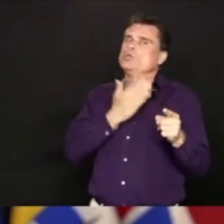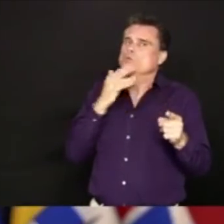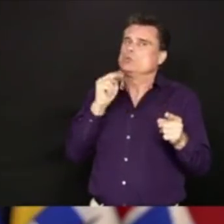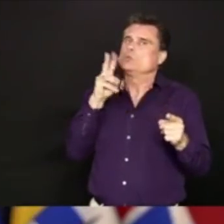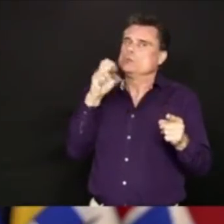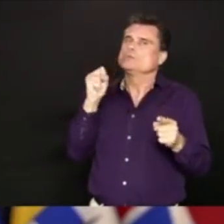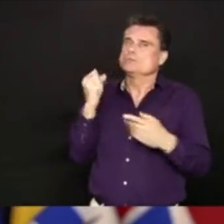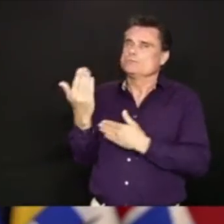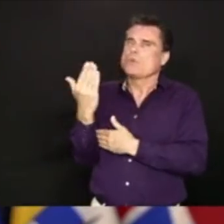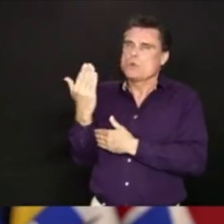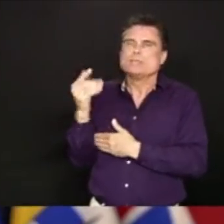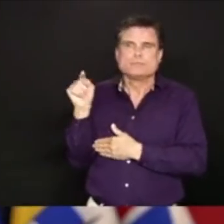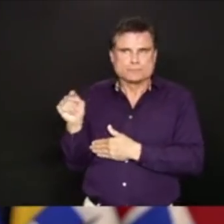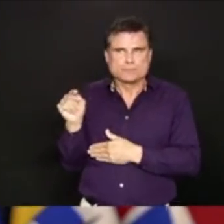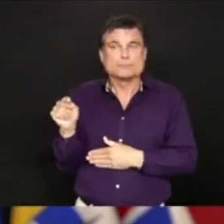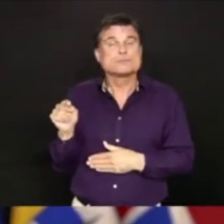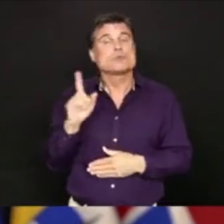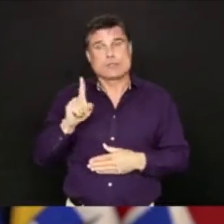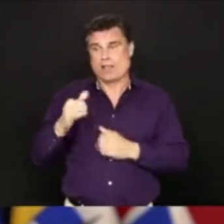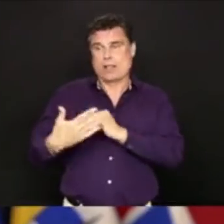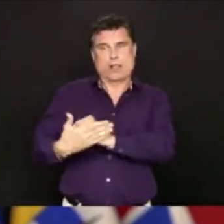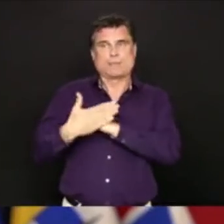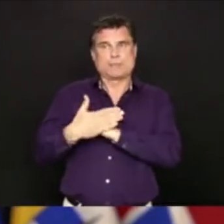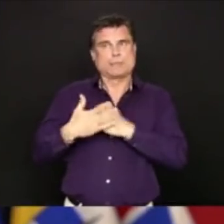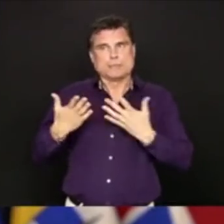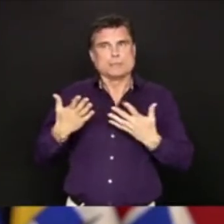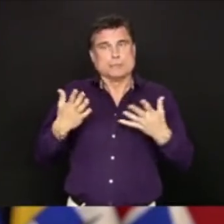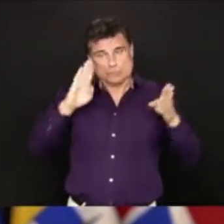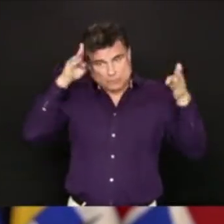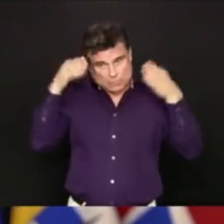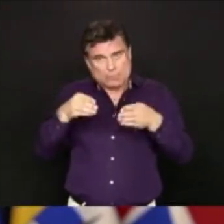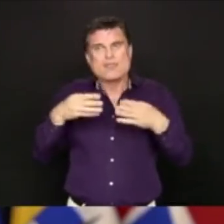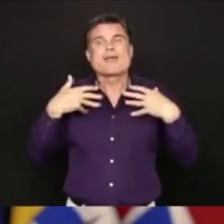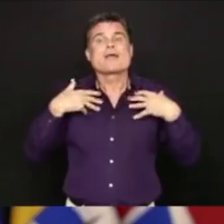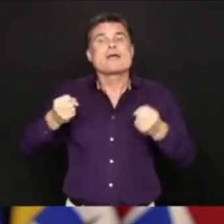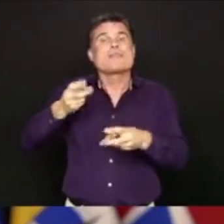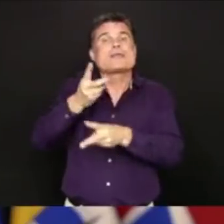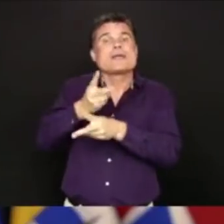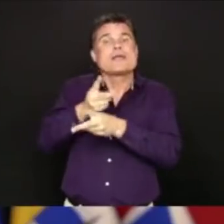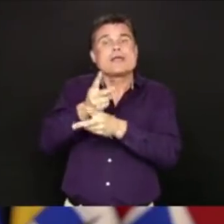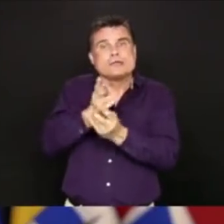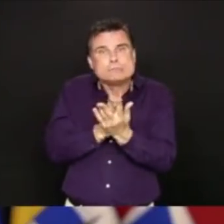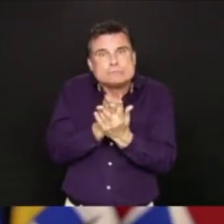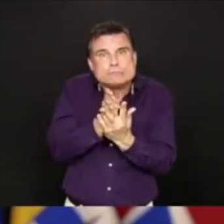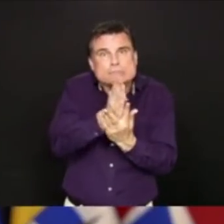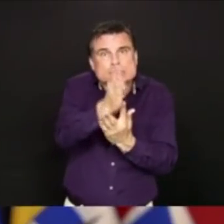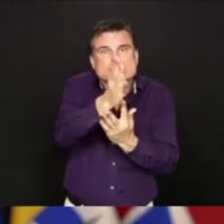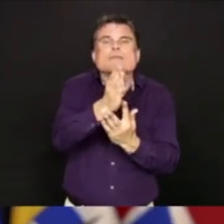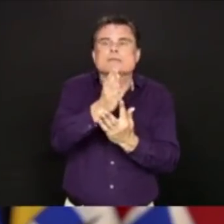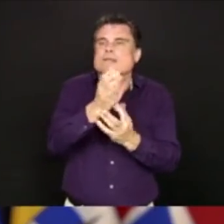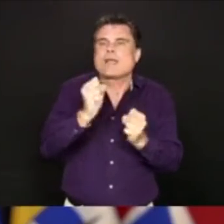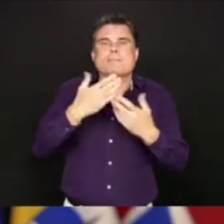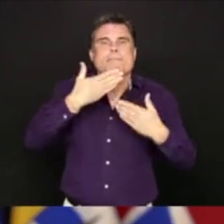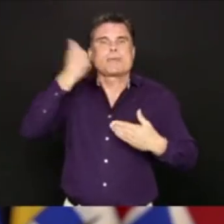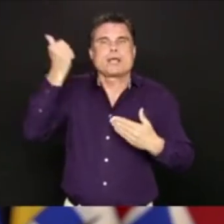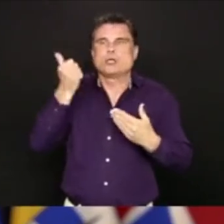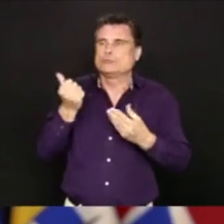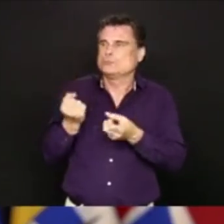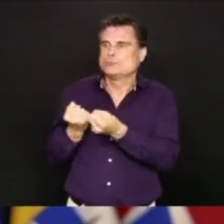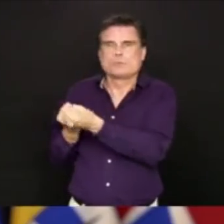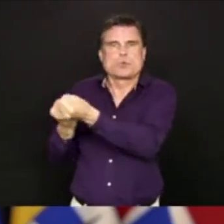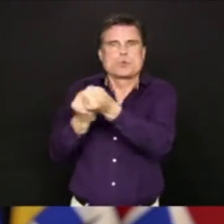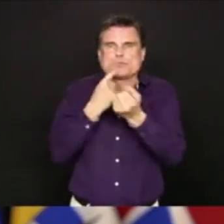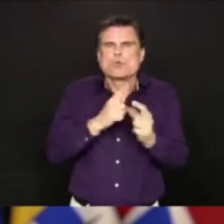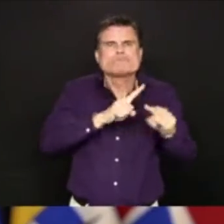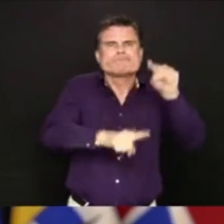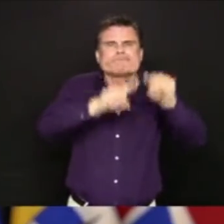sure that we can support all of the needs of people as they are transitioned into more stable and important